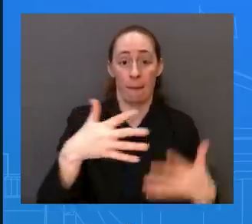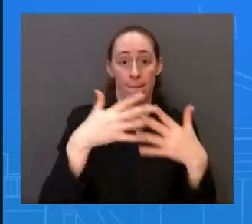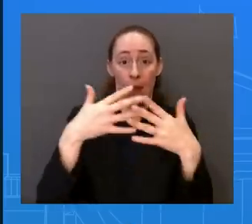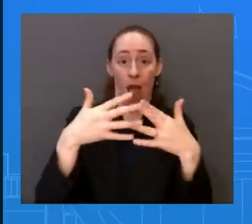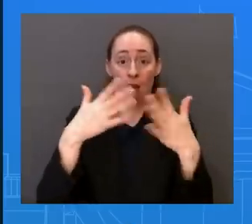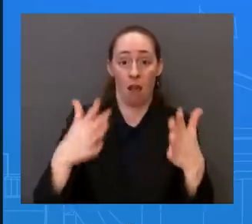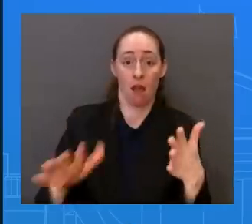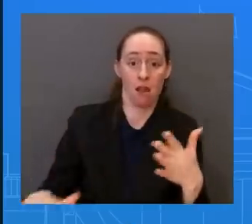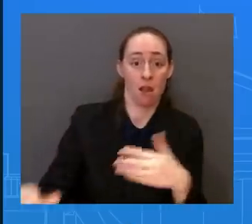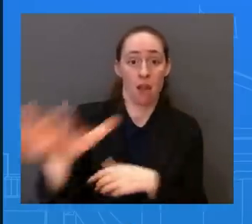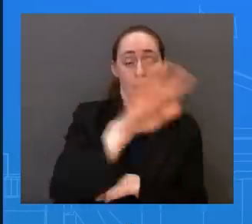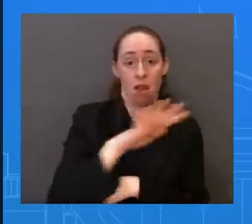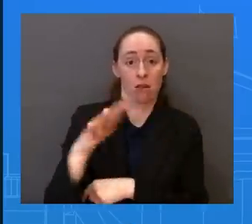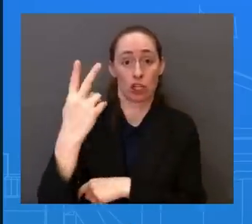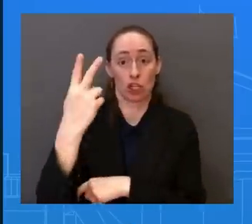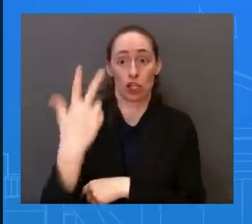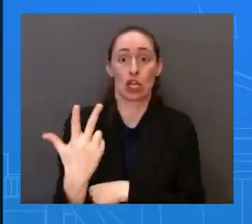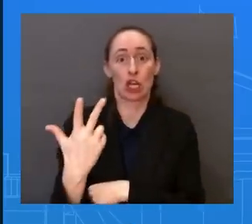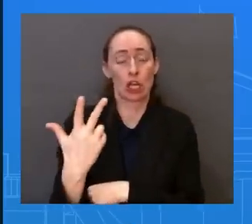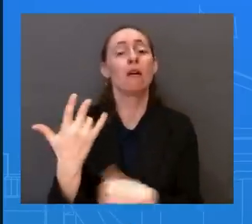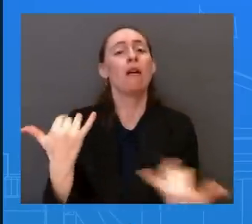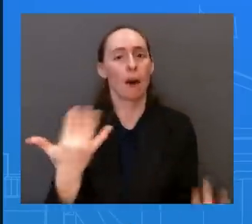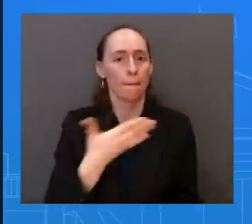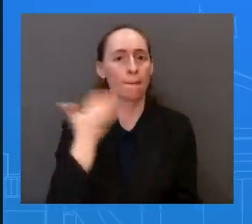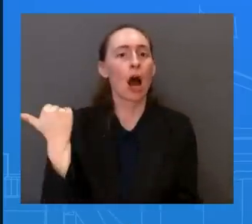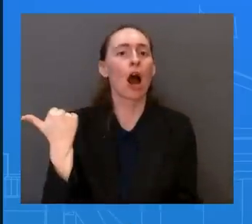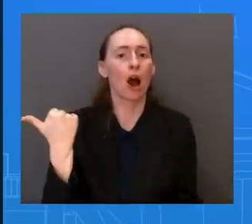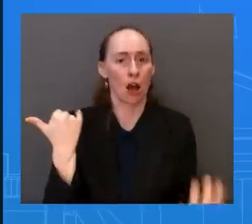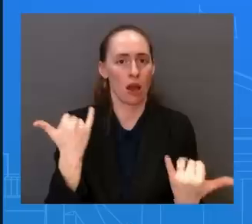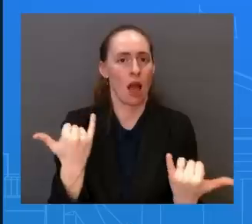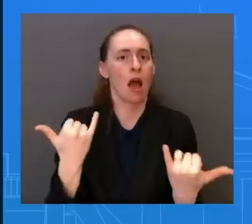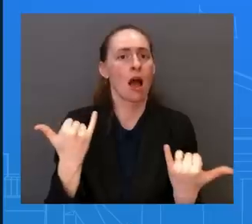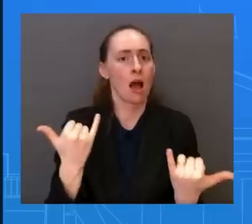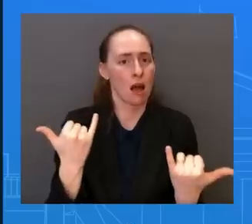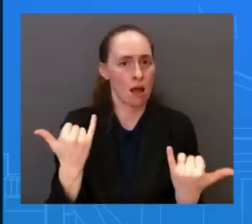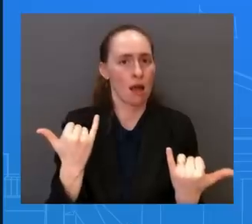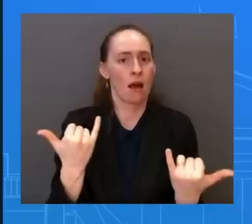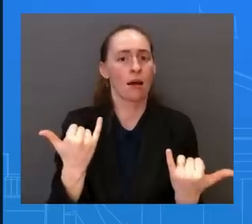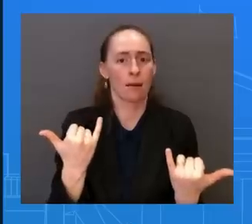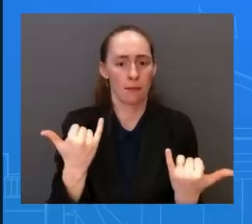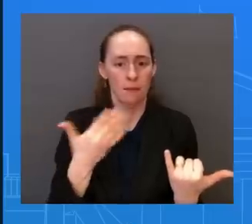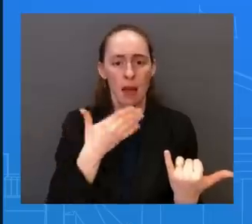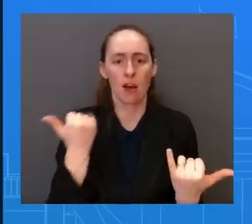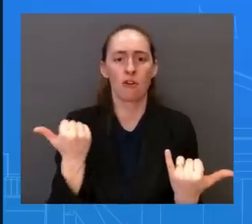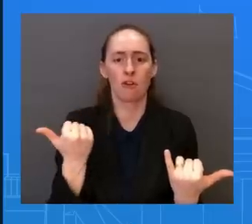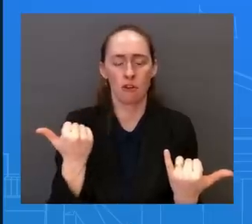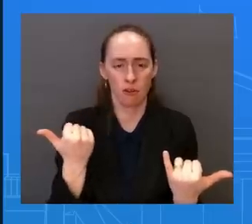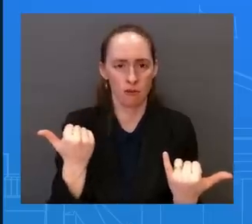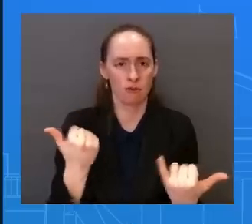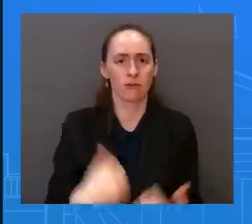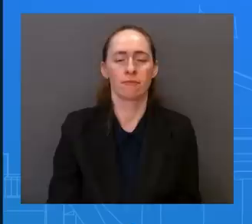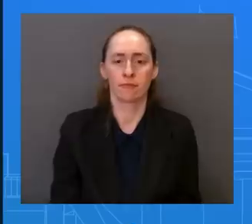say it either way. And I think that it is the case that if you look at